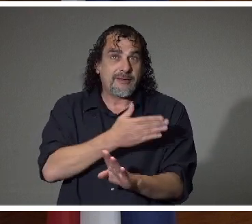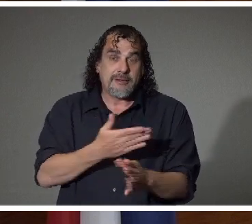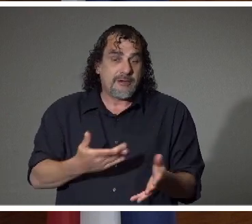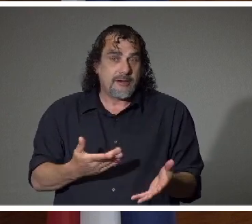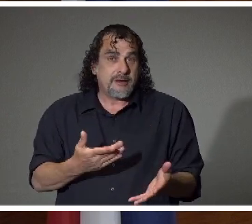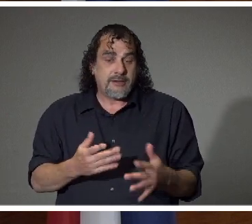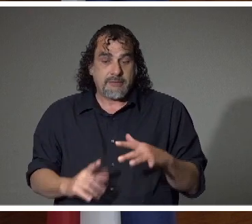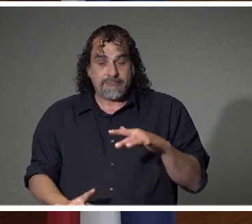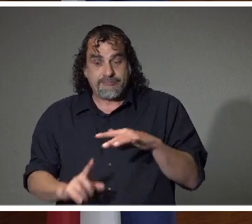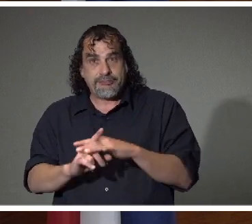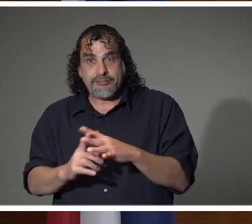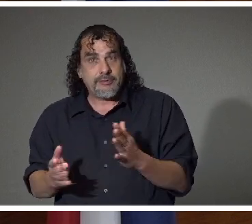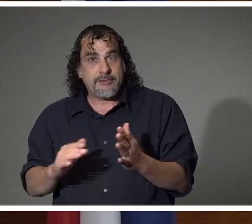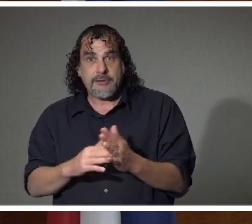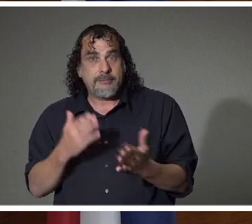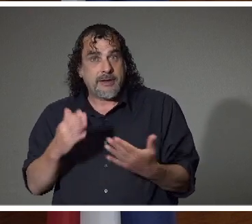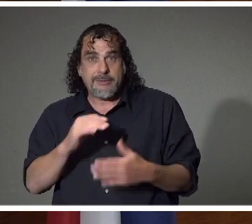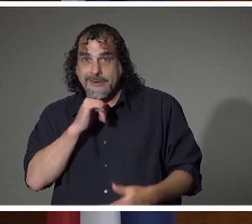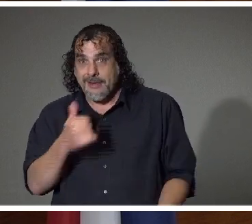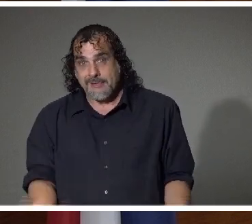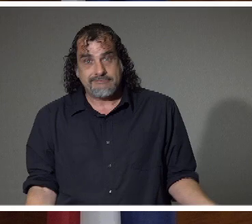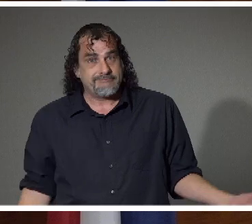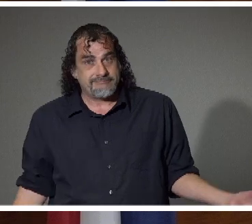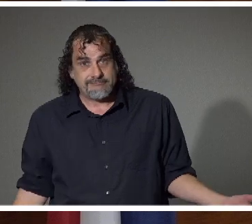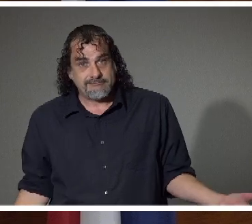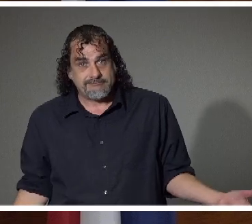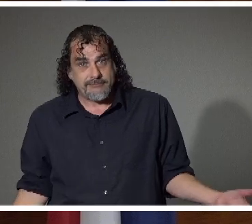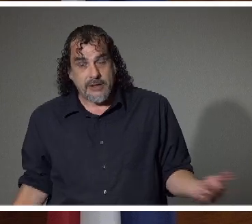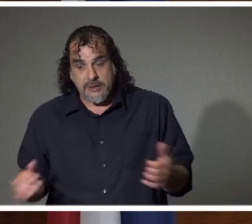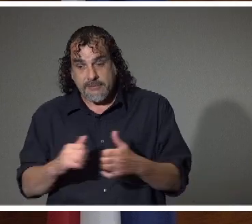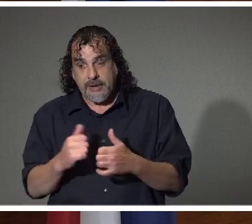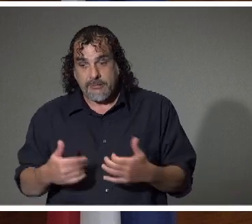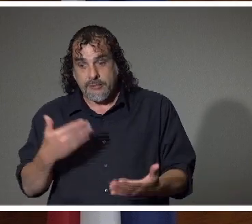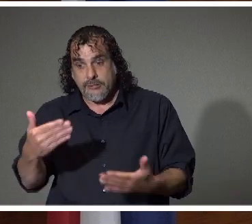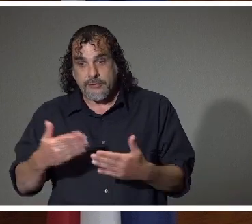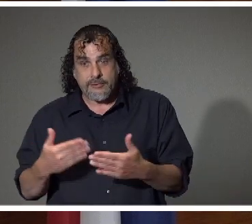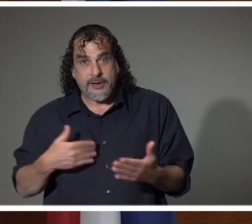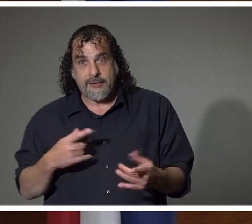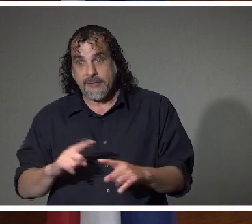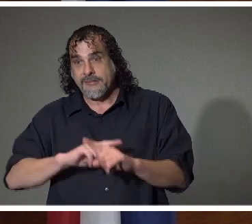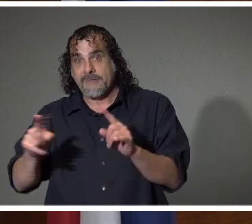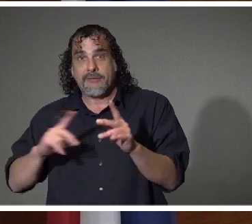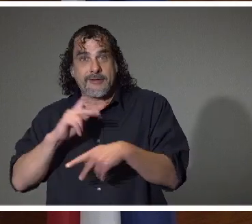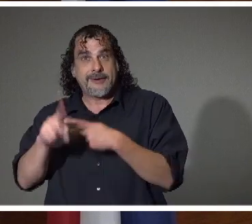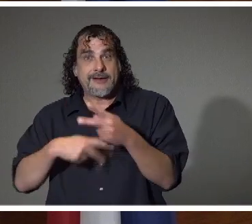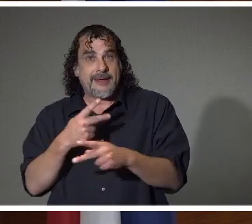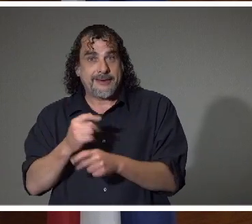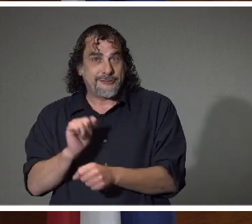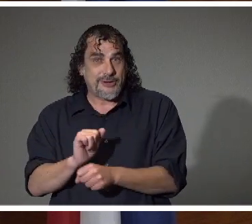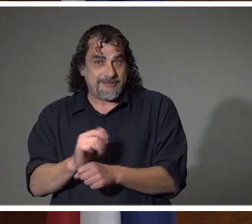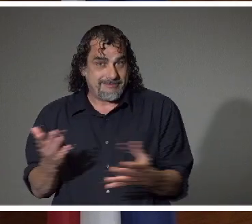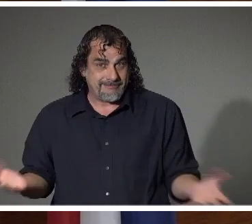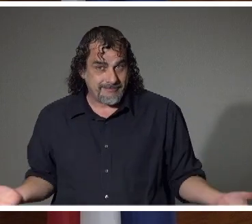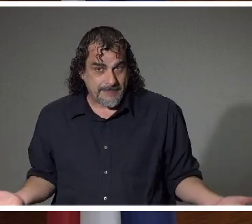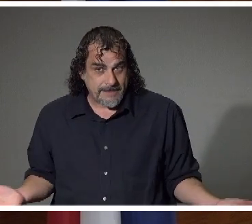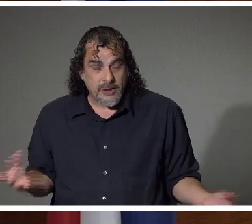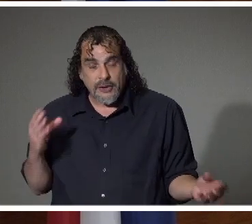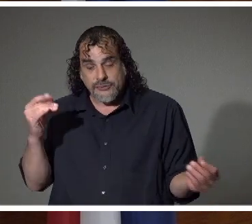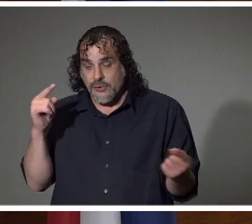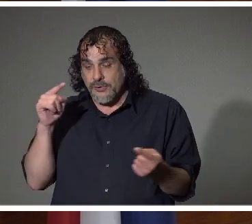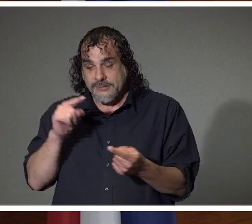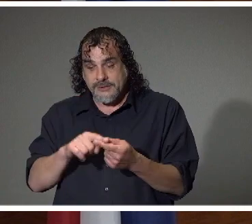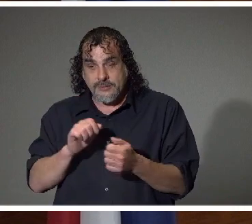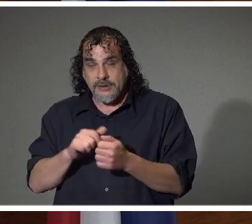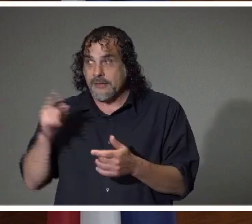may not be the jobs that we're going to be trying to expand upon a month or two from now. And so, but again, until we get the guidance from